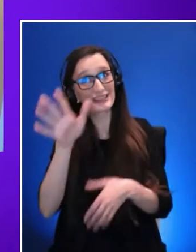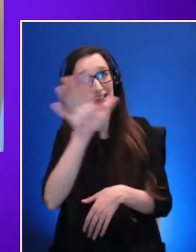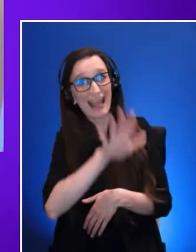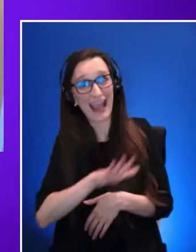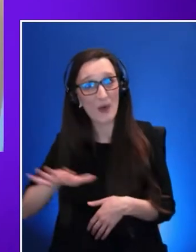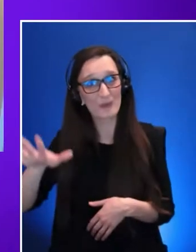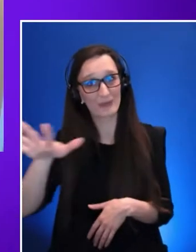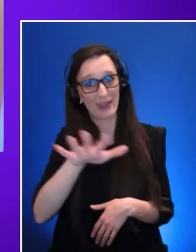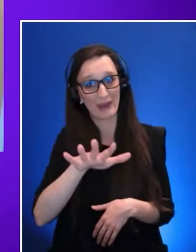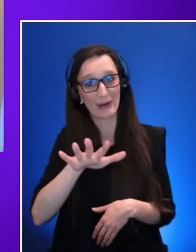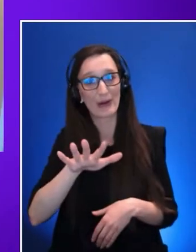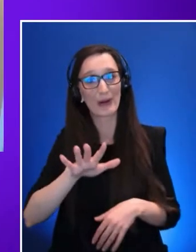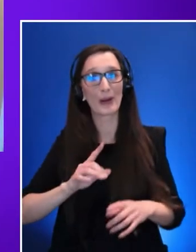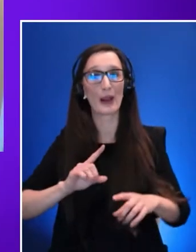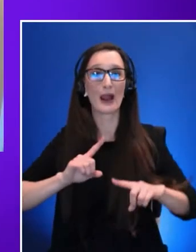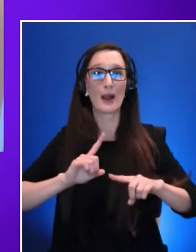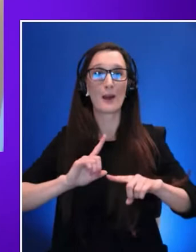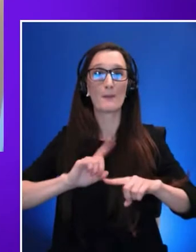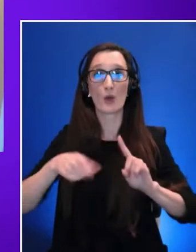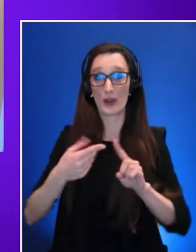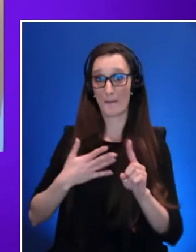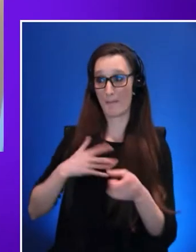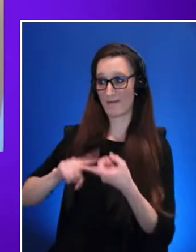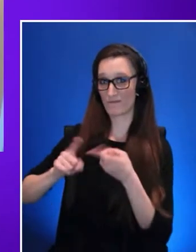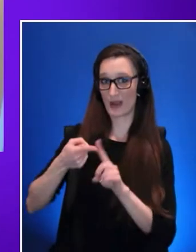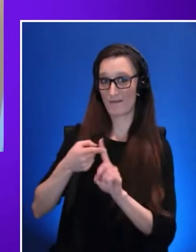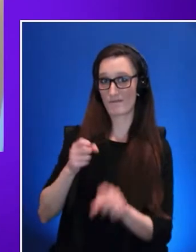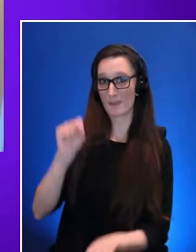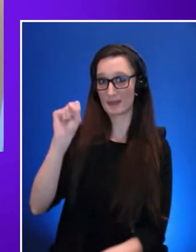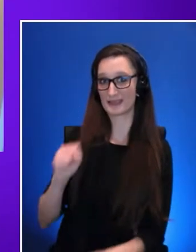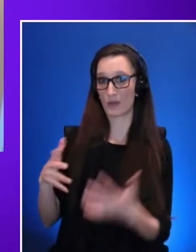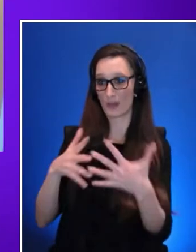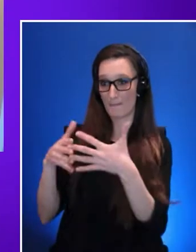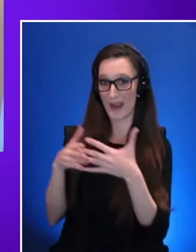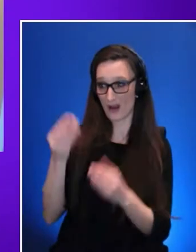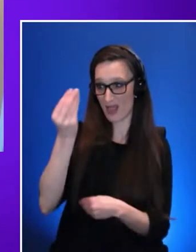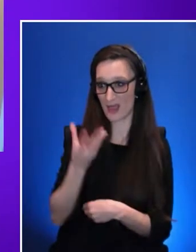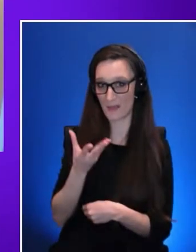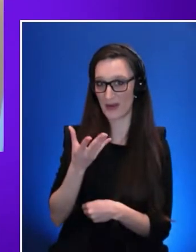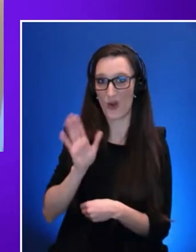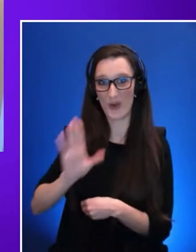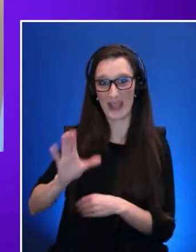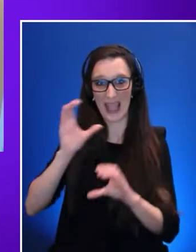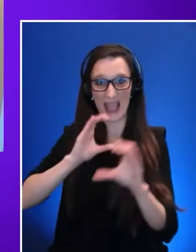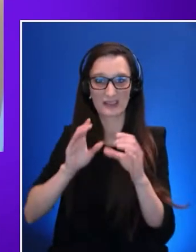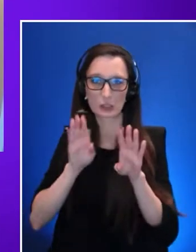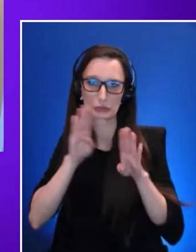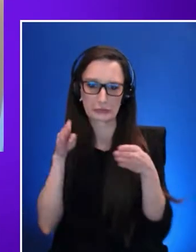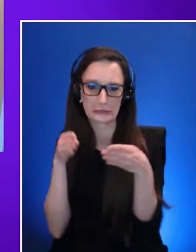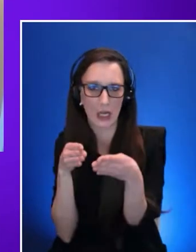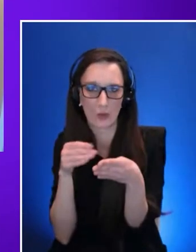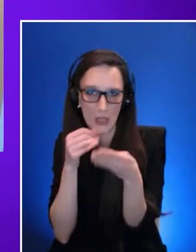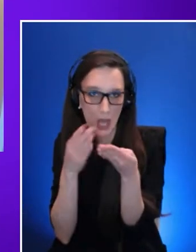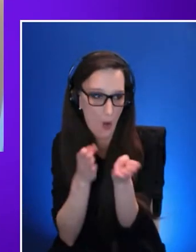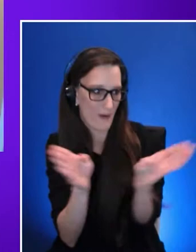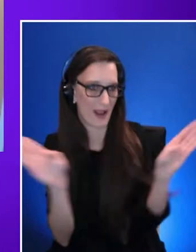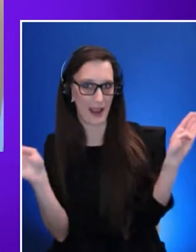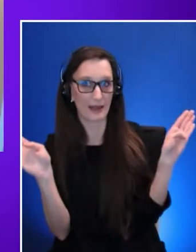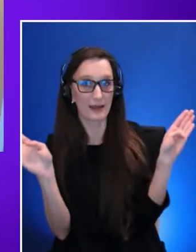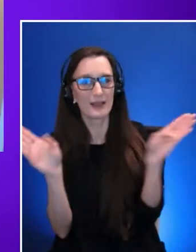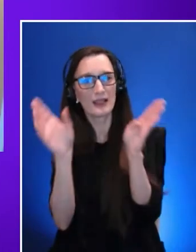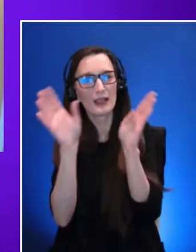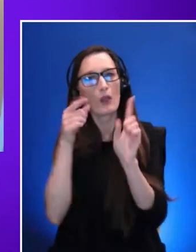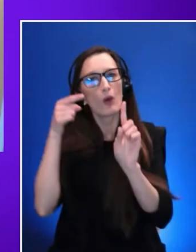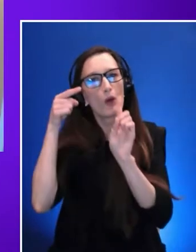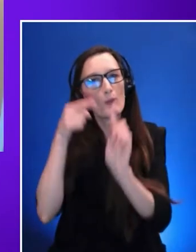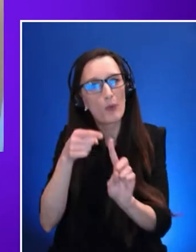my friend in South America there stated that his search was not wide, you know, it's about figuring out where to go